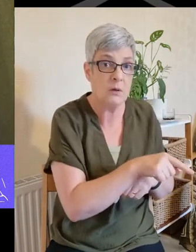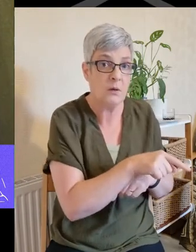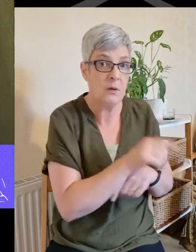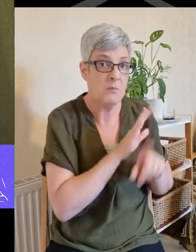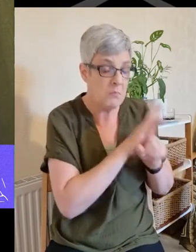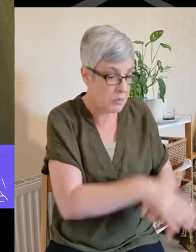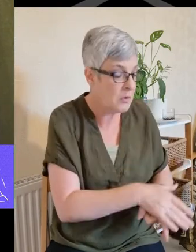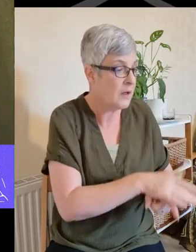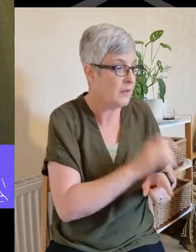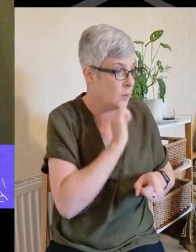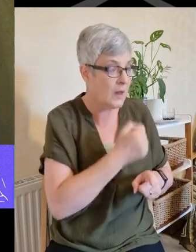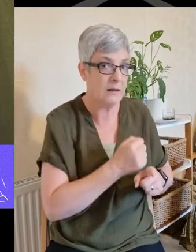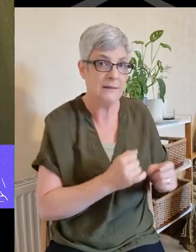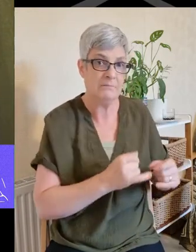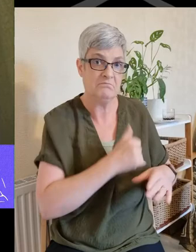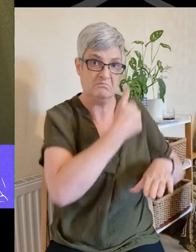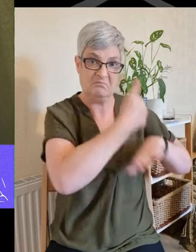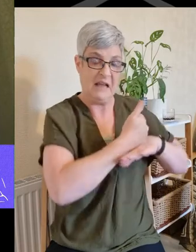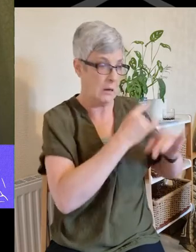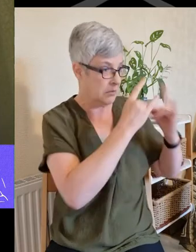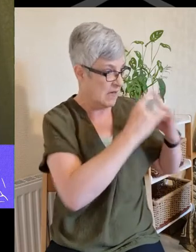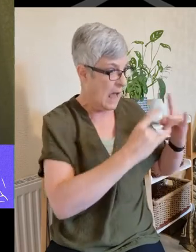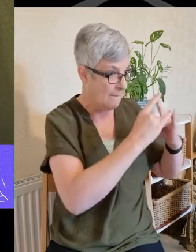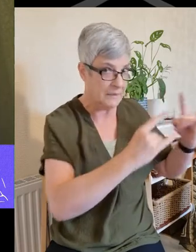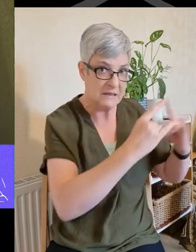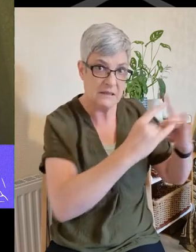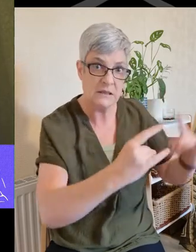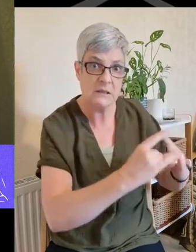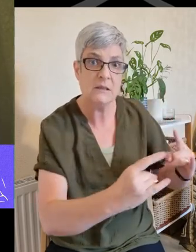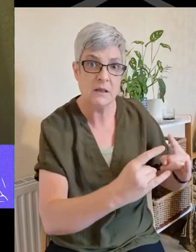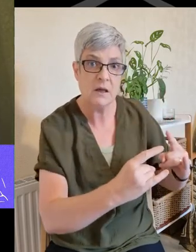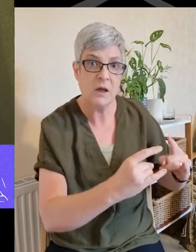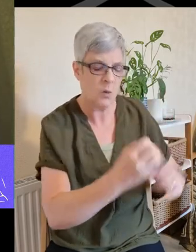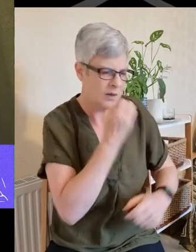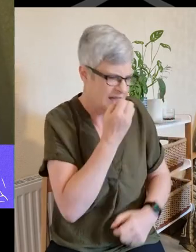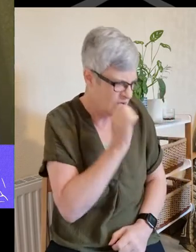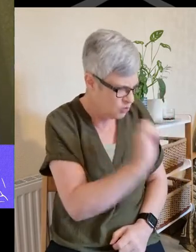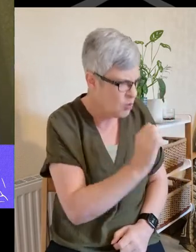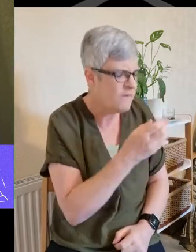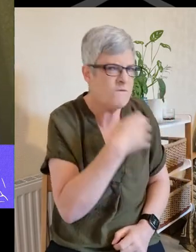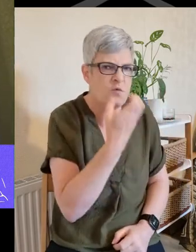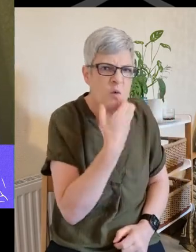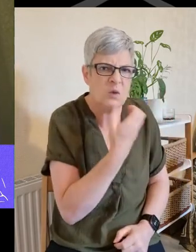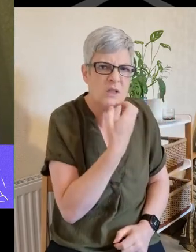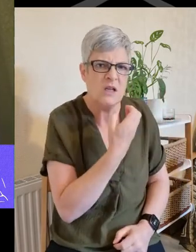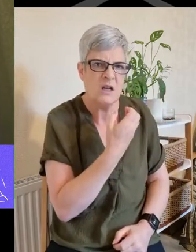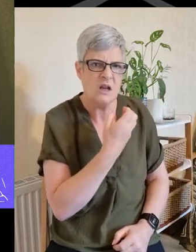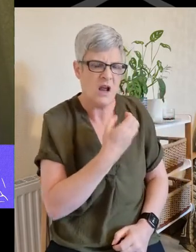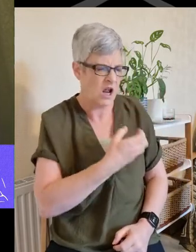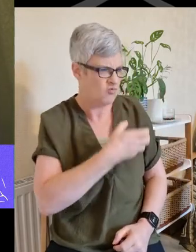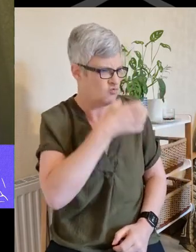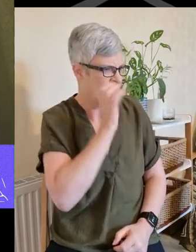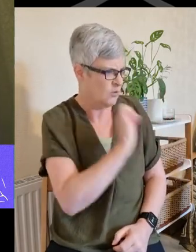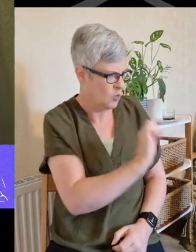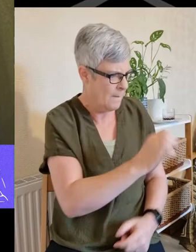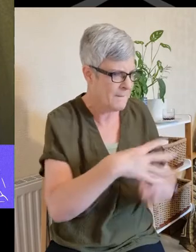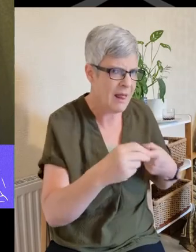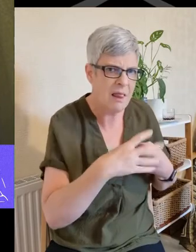in your country and settle there. They will eat the fruit and drink the milk that should have been yours.